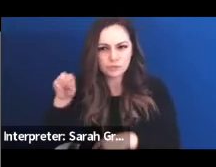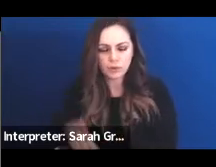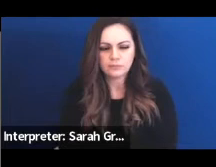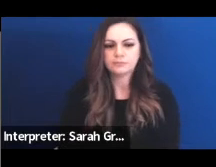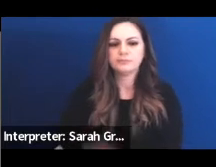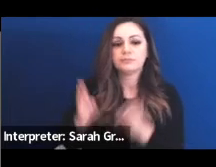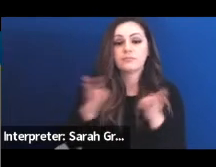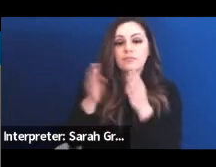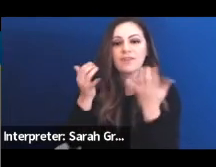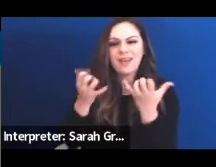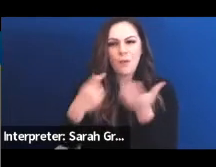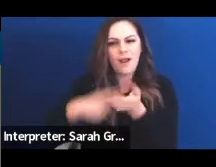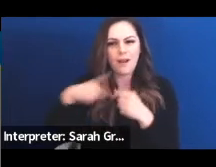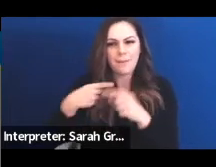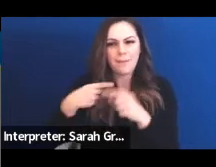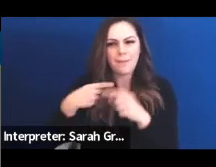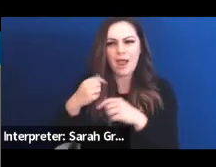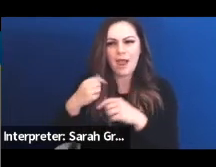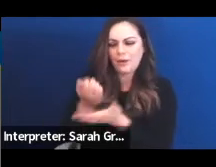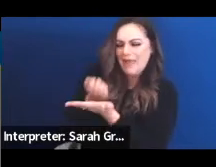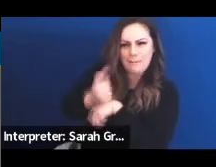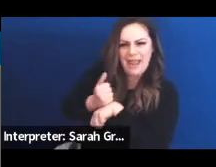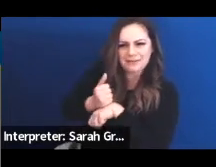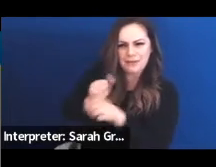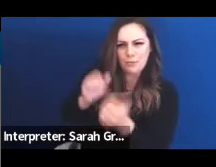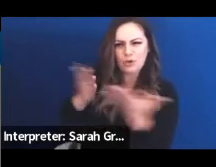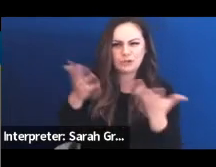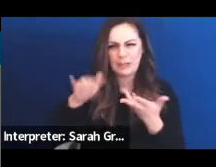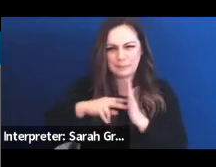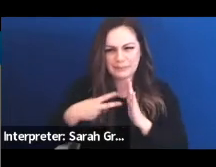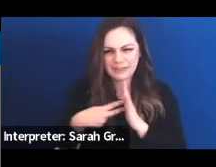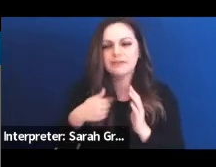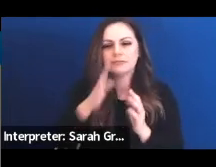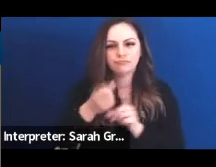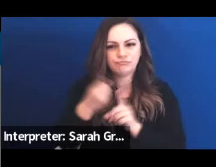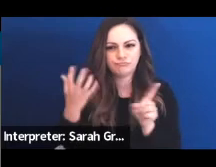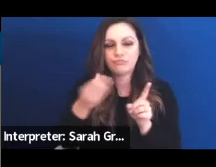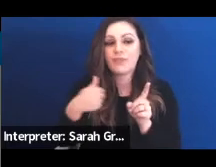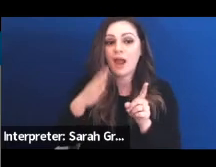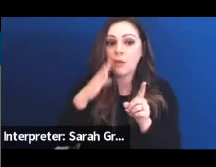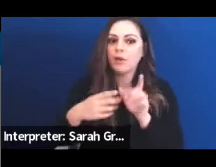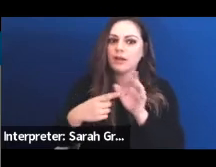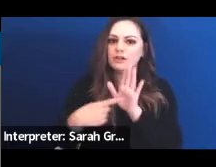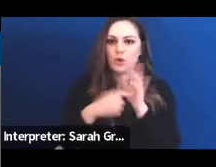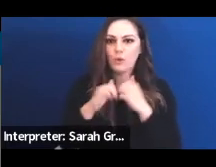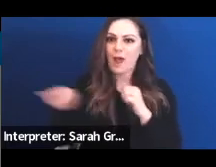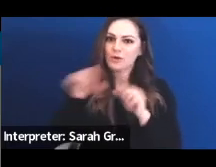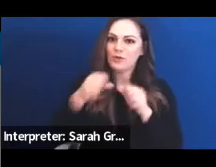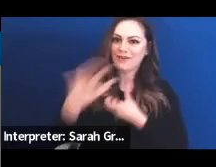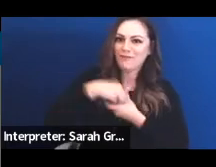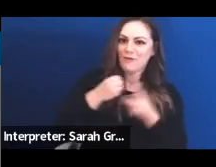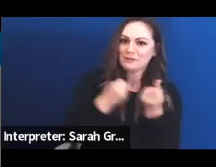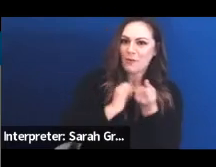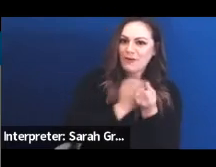the evidence-based approach, and I will also show you all how you can get involved with the campaign. So